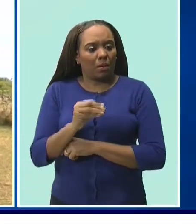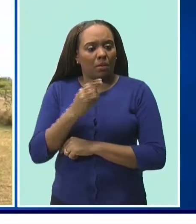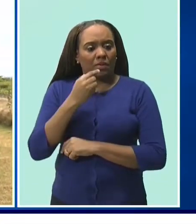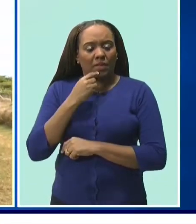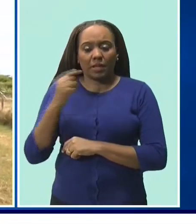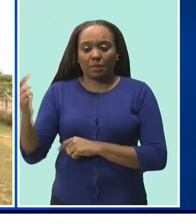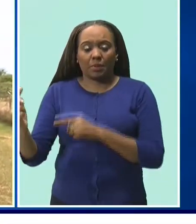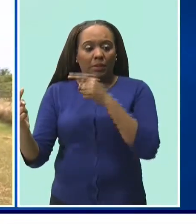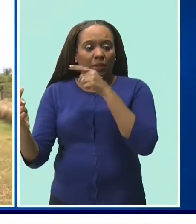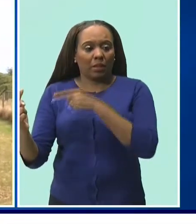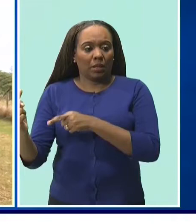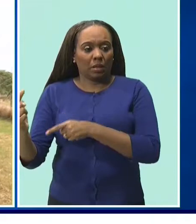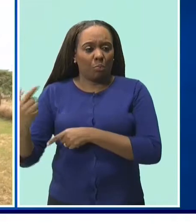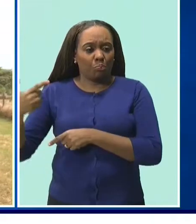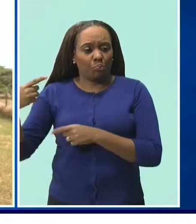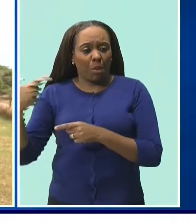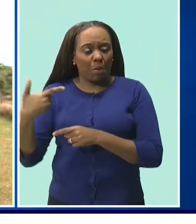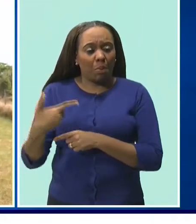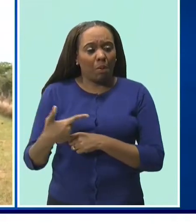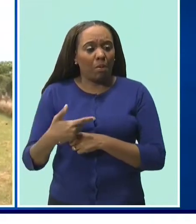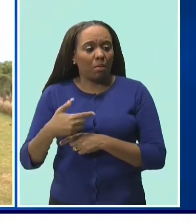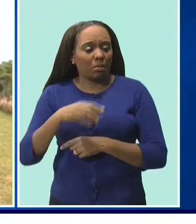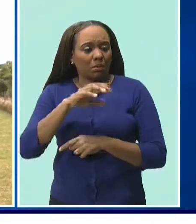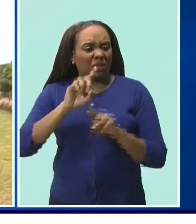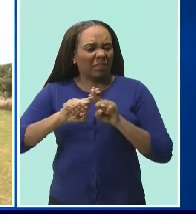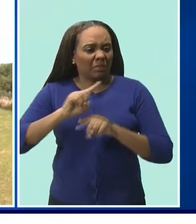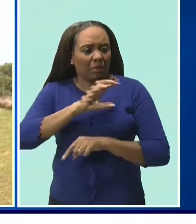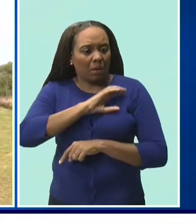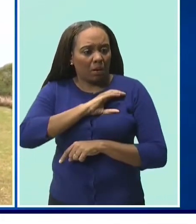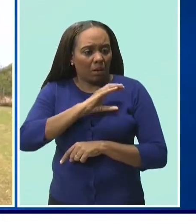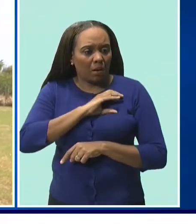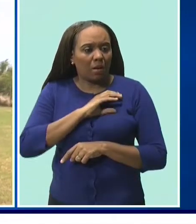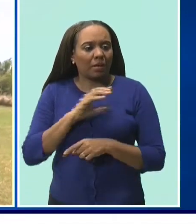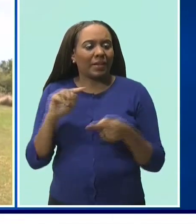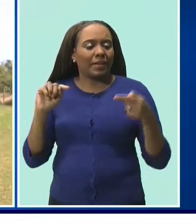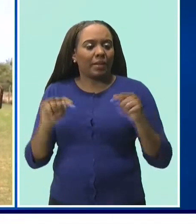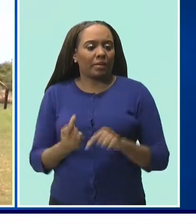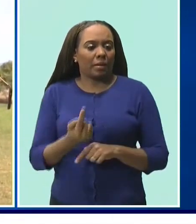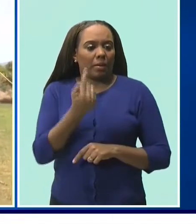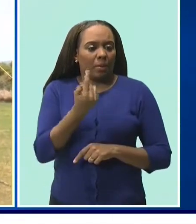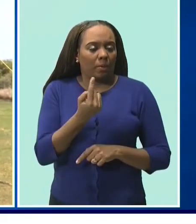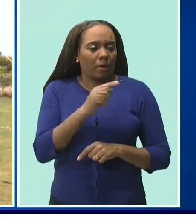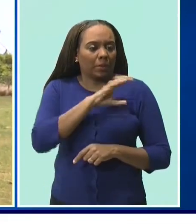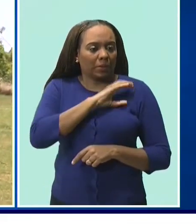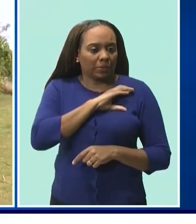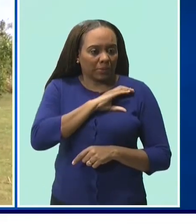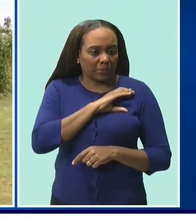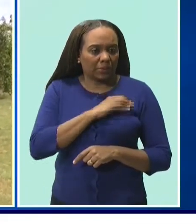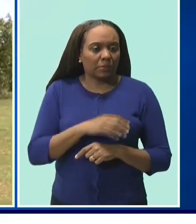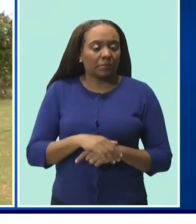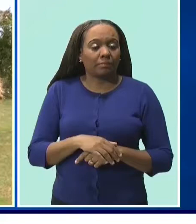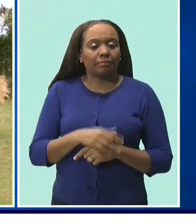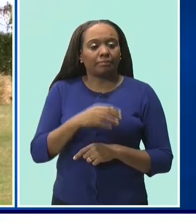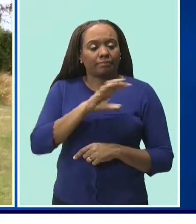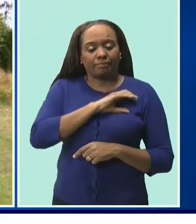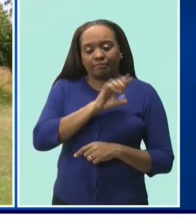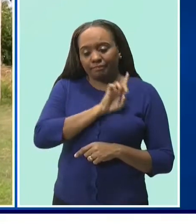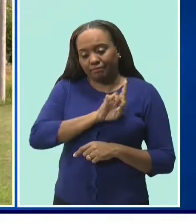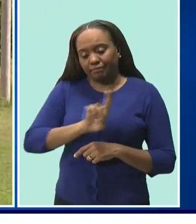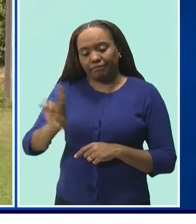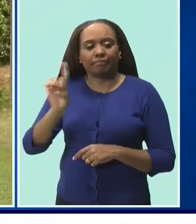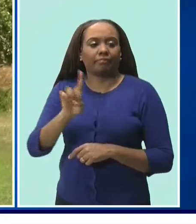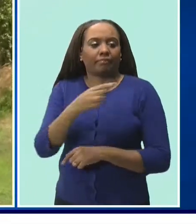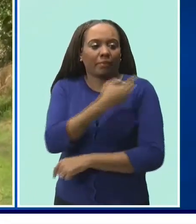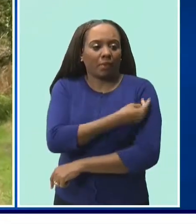officer Sergeant Michael Blackman, the individual opened fire on the officers, injuring one of them in the process. The officer was taken to the